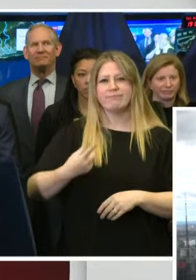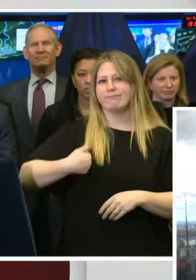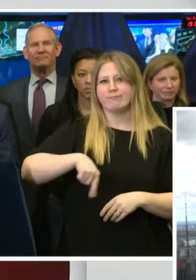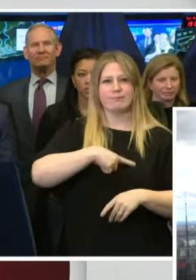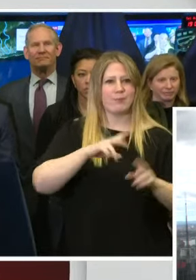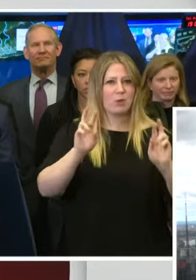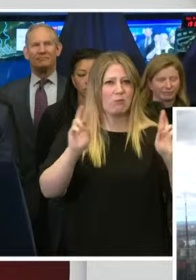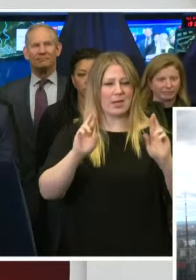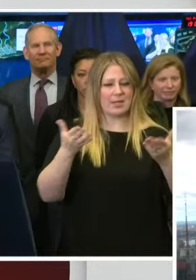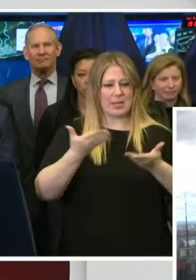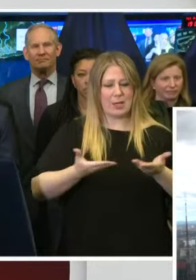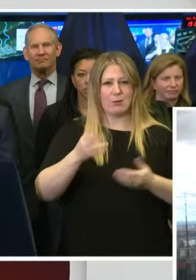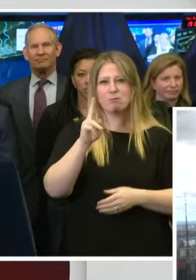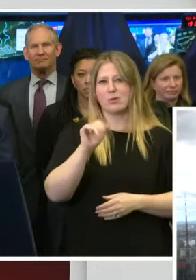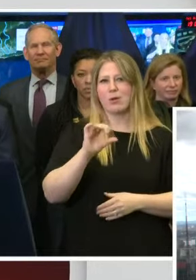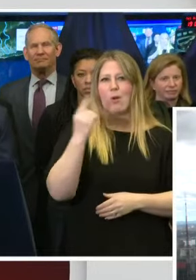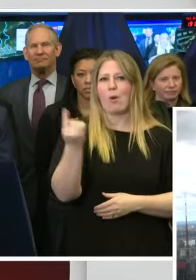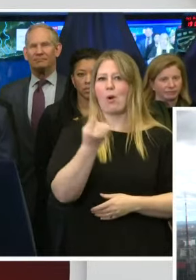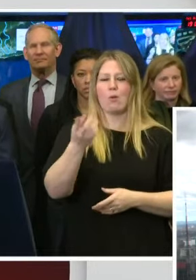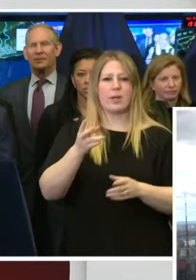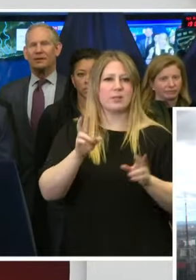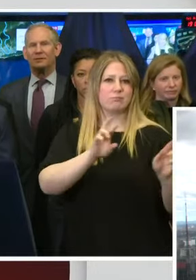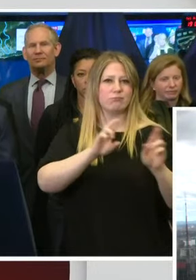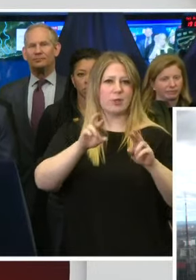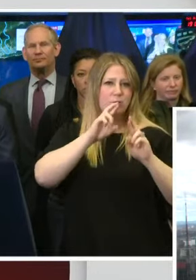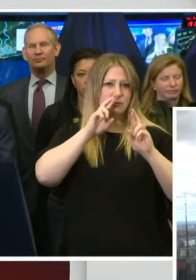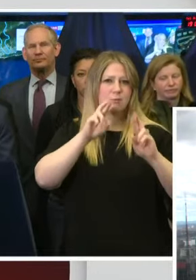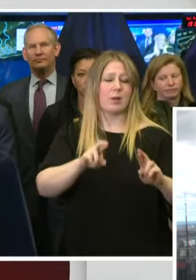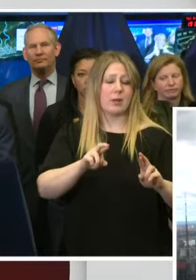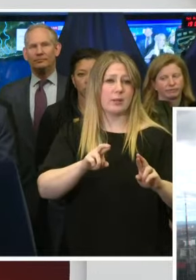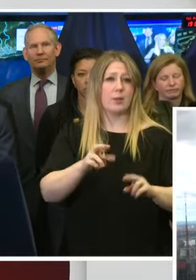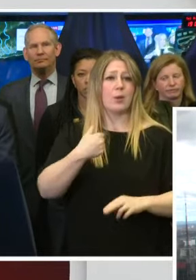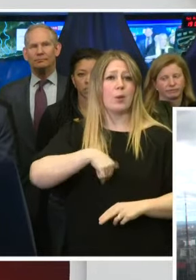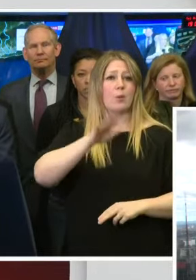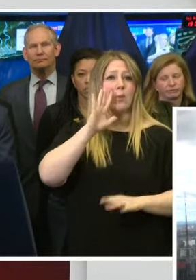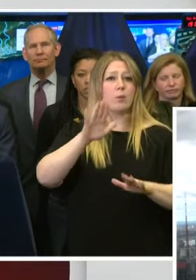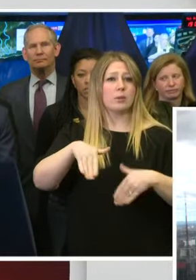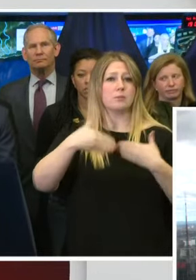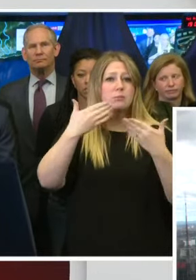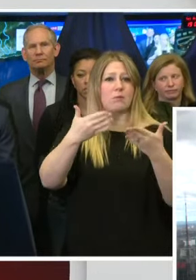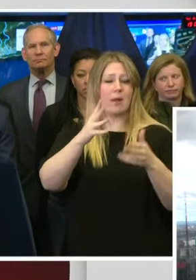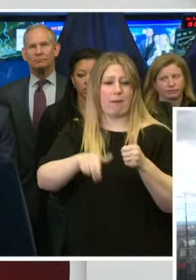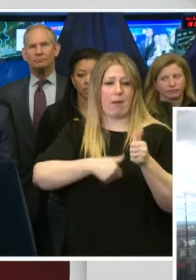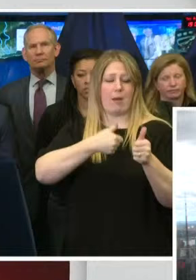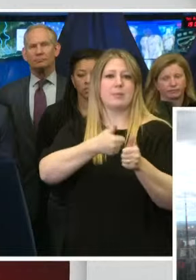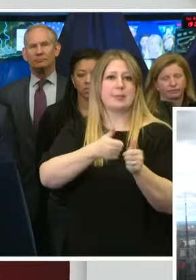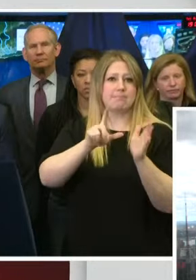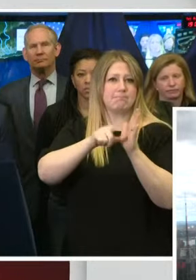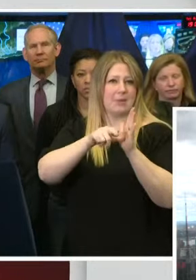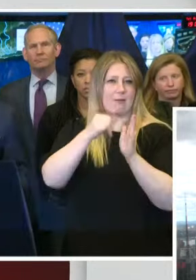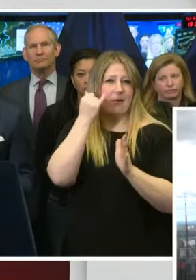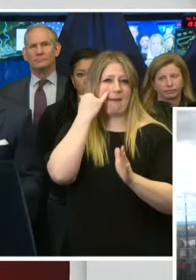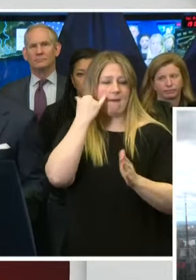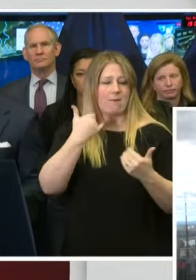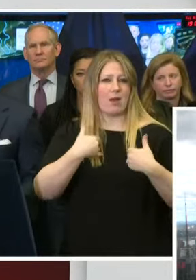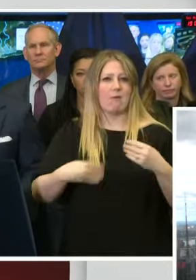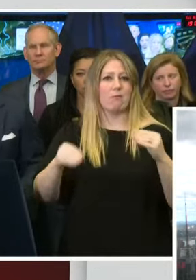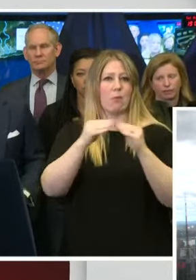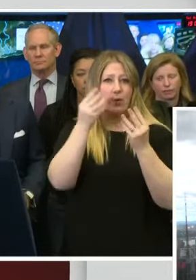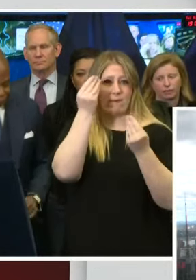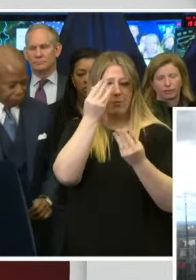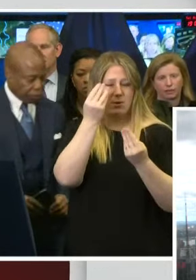will continue to update New Yorkers as we get more information. And I would now turn it over to Commissioner Isco.